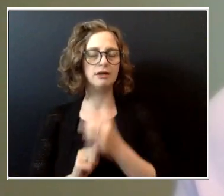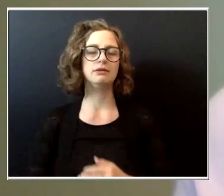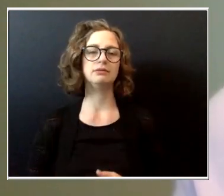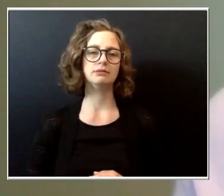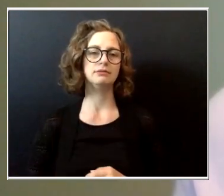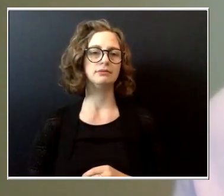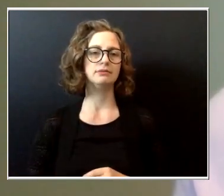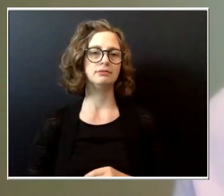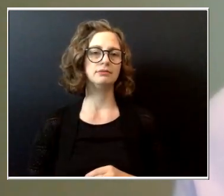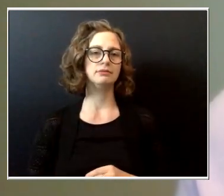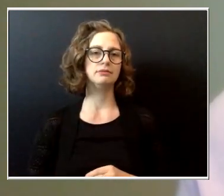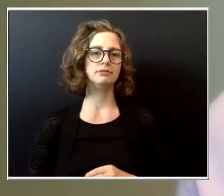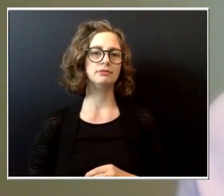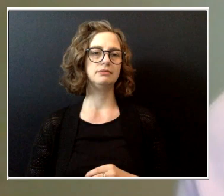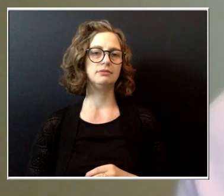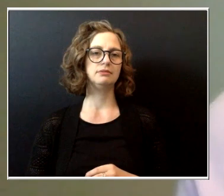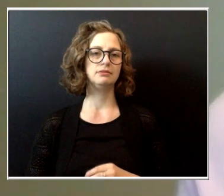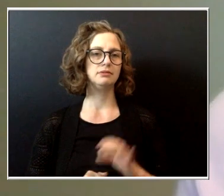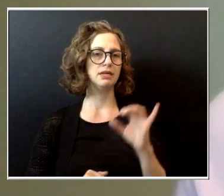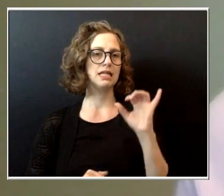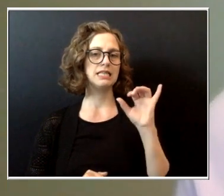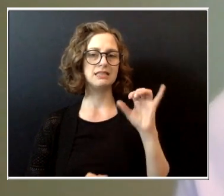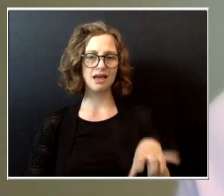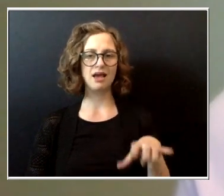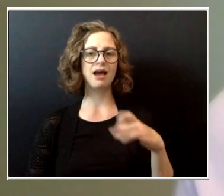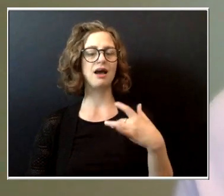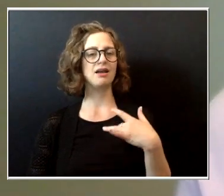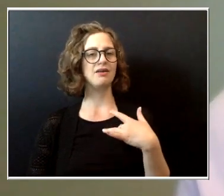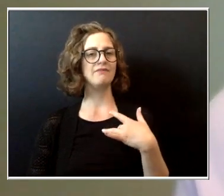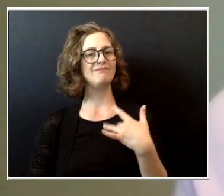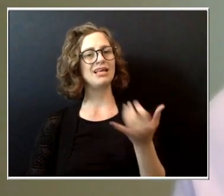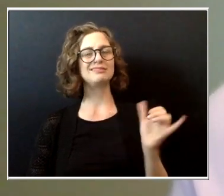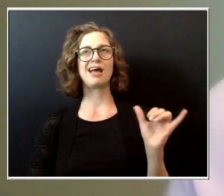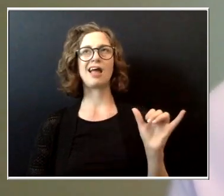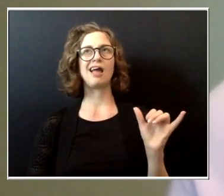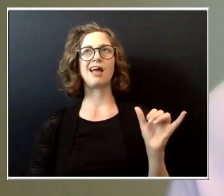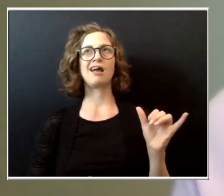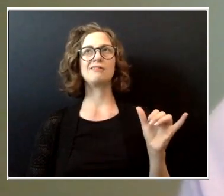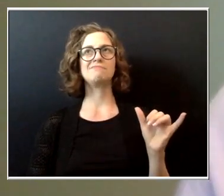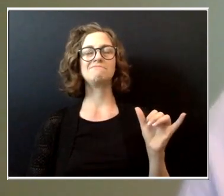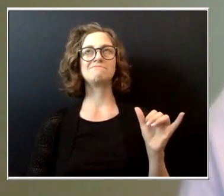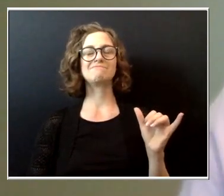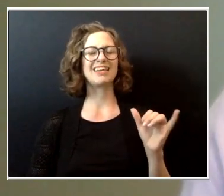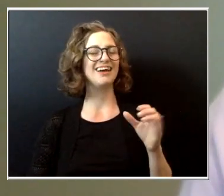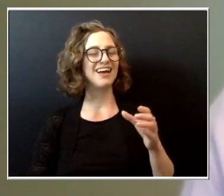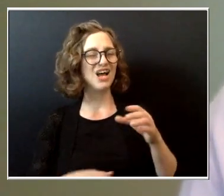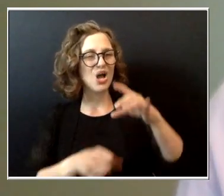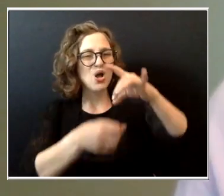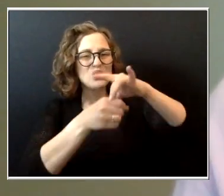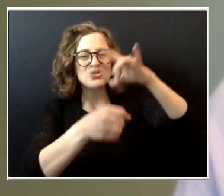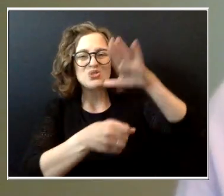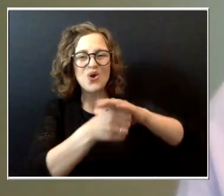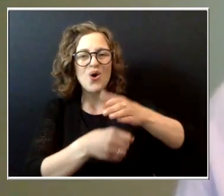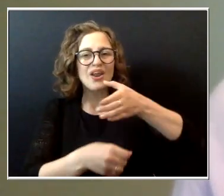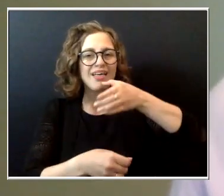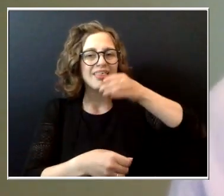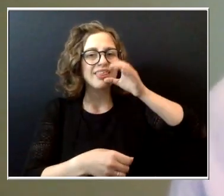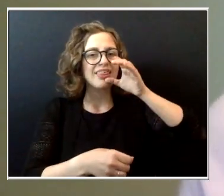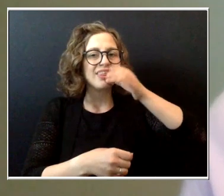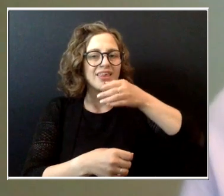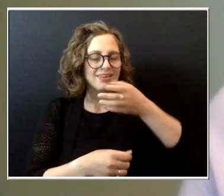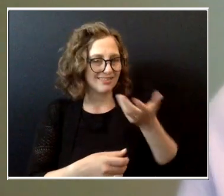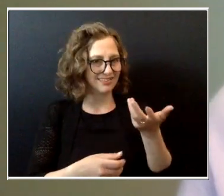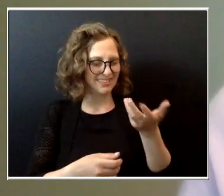and that feels more like a fizzy soda, if you will. It's not any strong electrical shock or